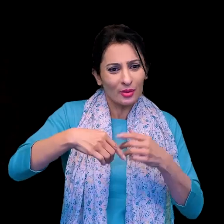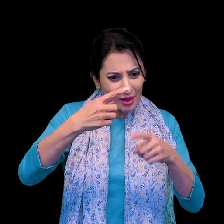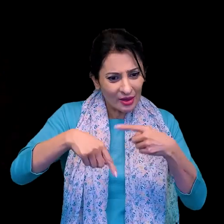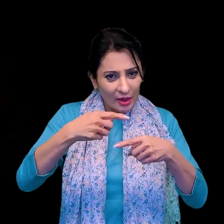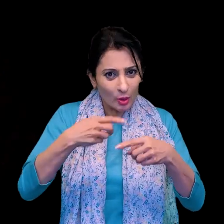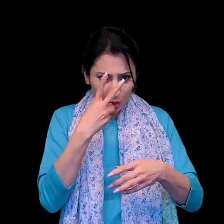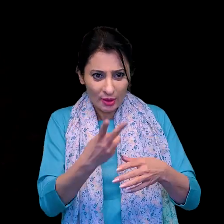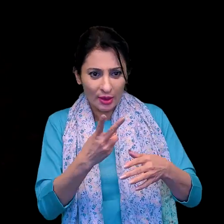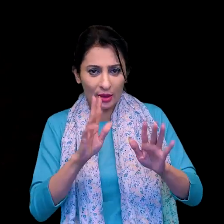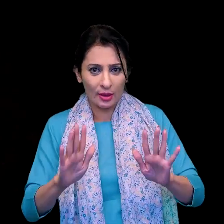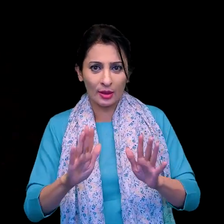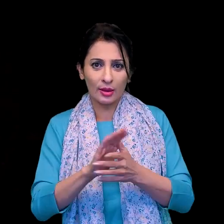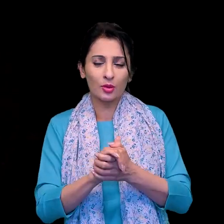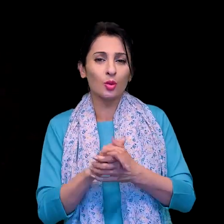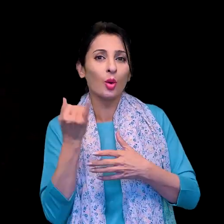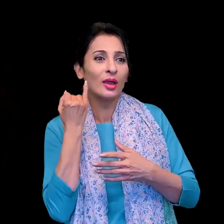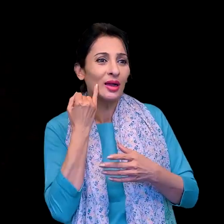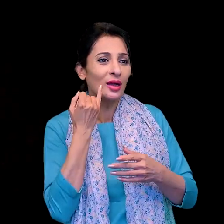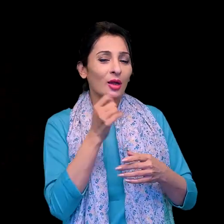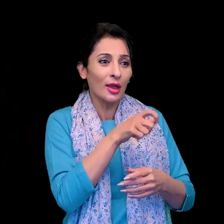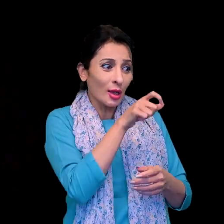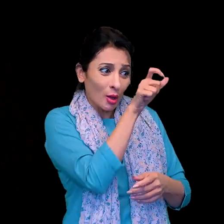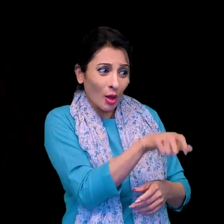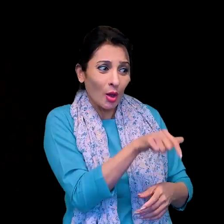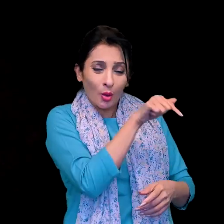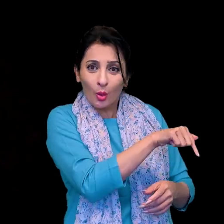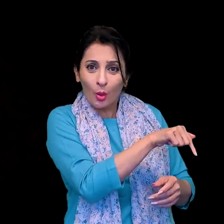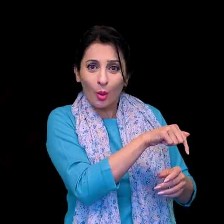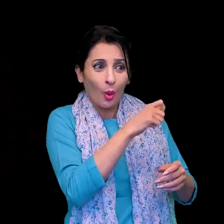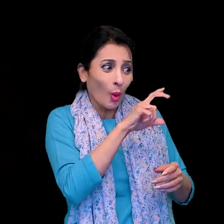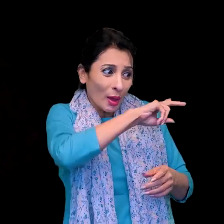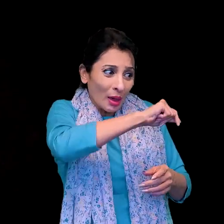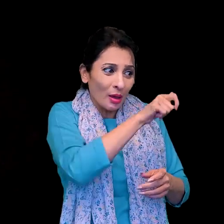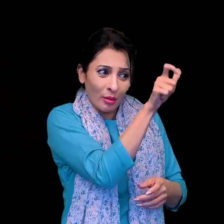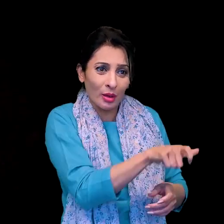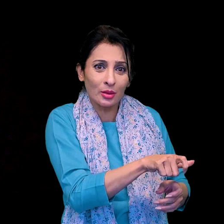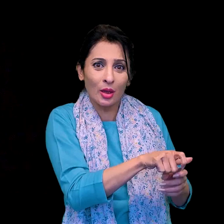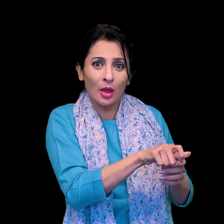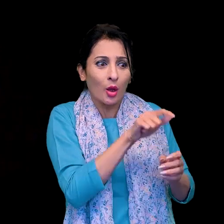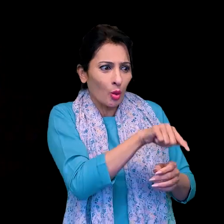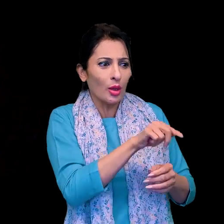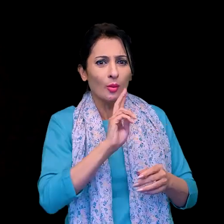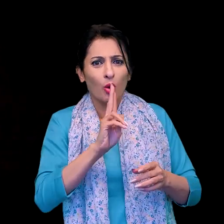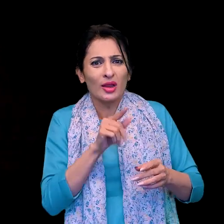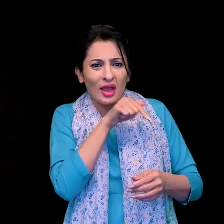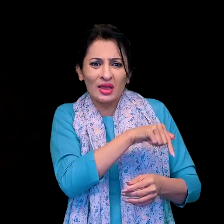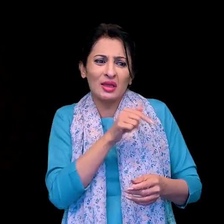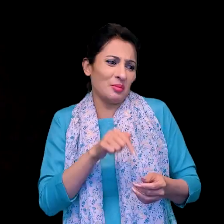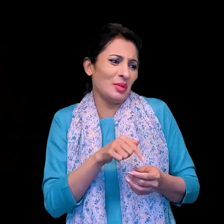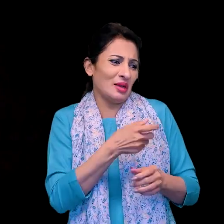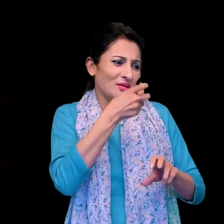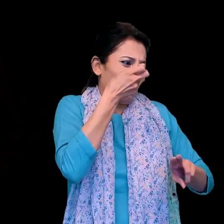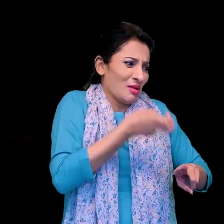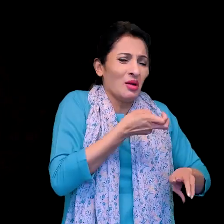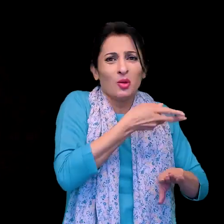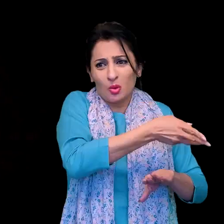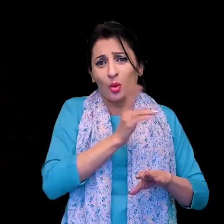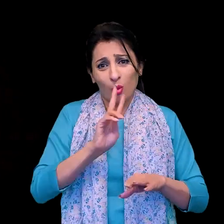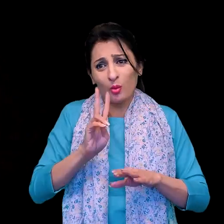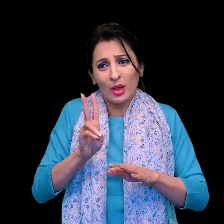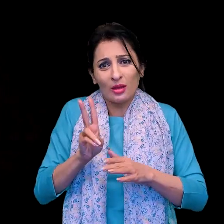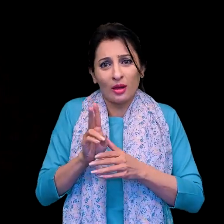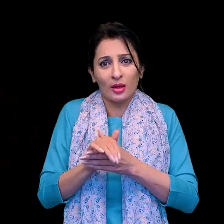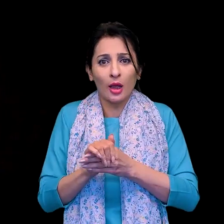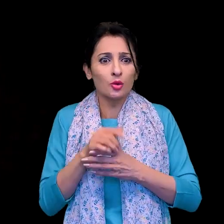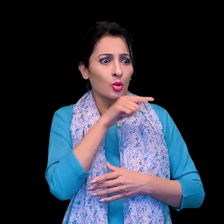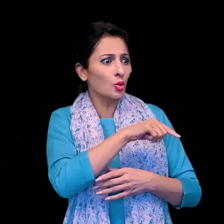the cycle again, if a victim comes forward with their story and reports it, normally they will be berated and